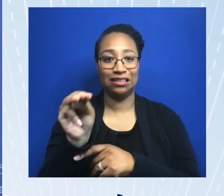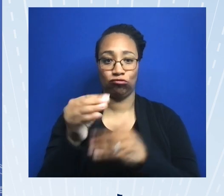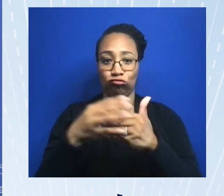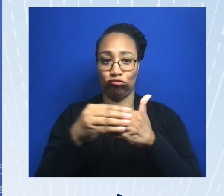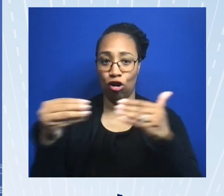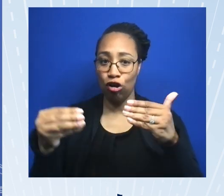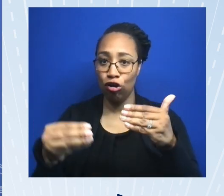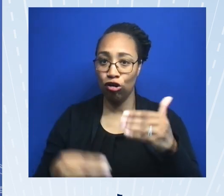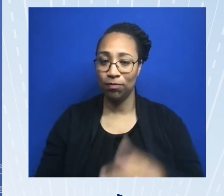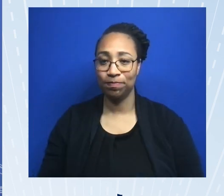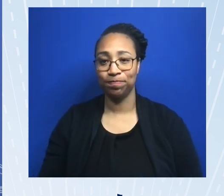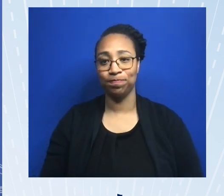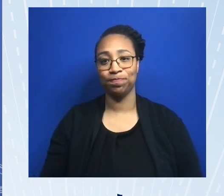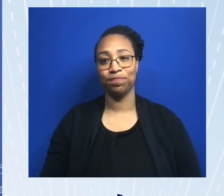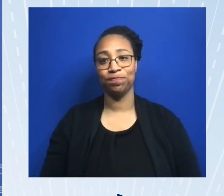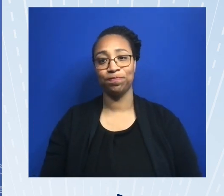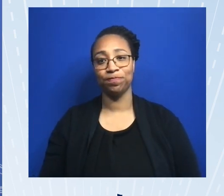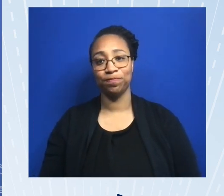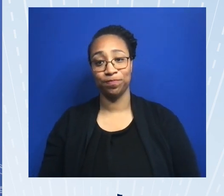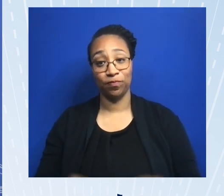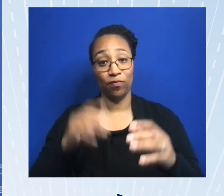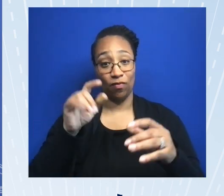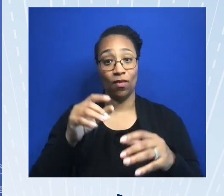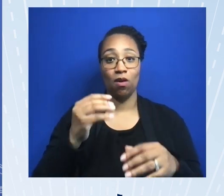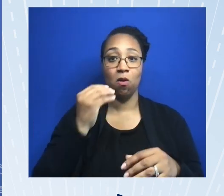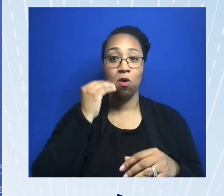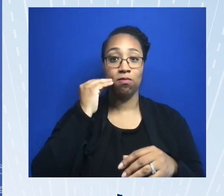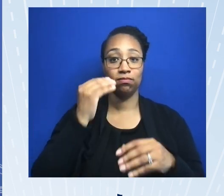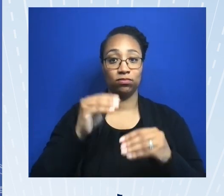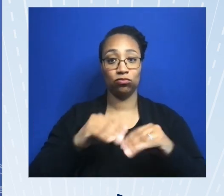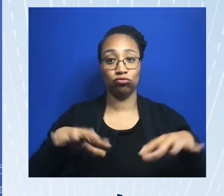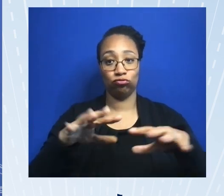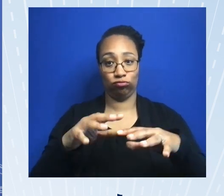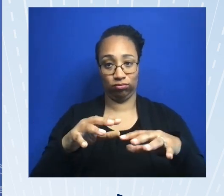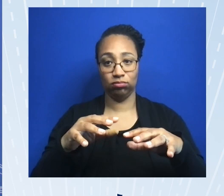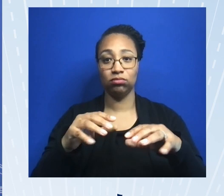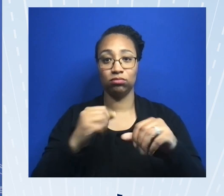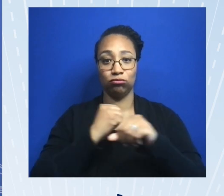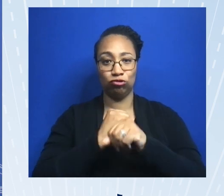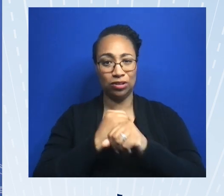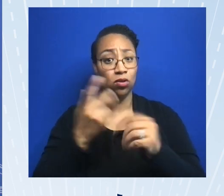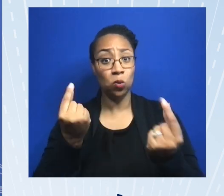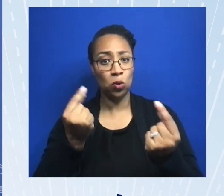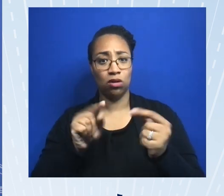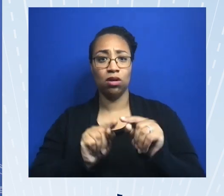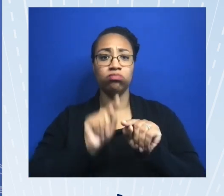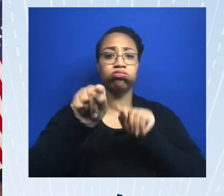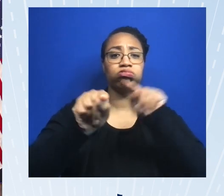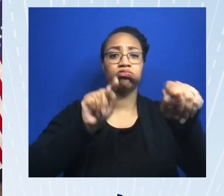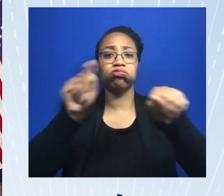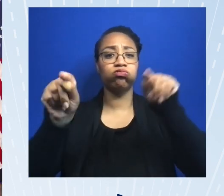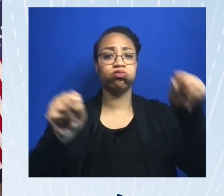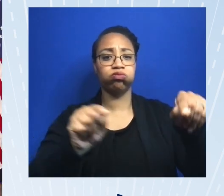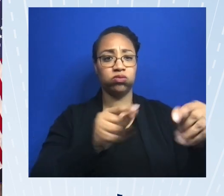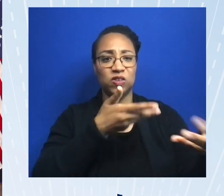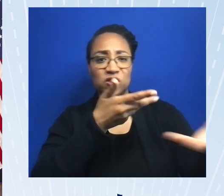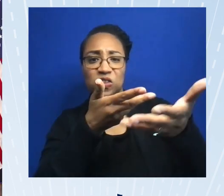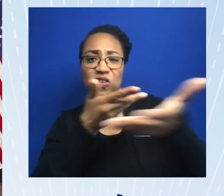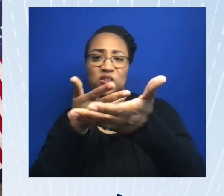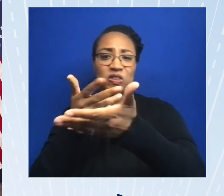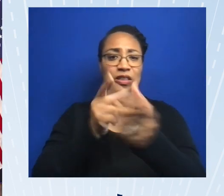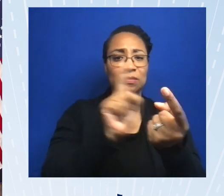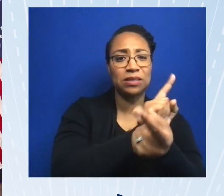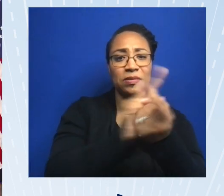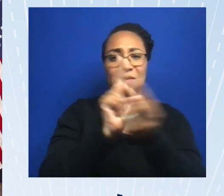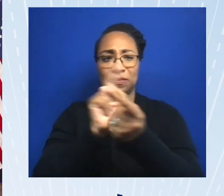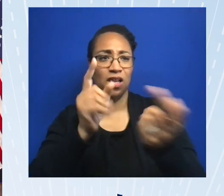to ensure they are receiving and utilizing all the training and resources that are available to them. And we will continue to